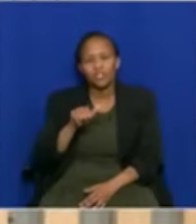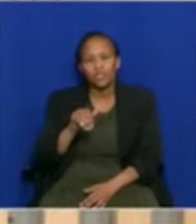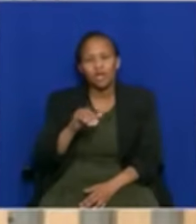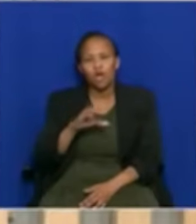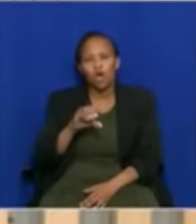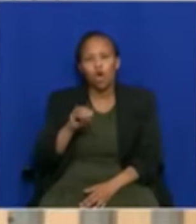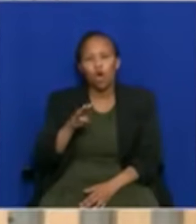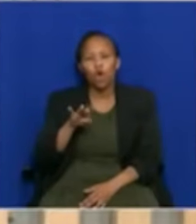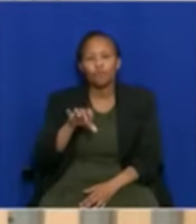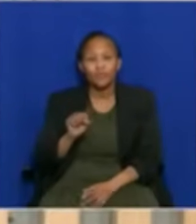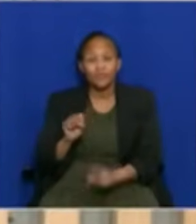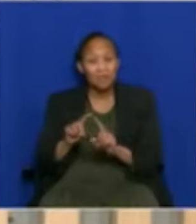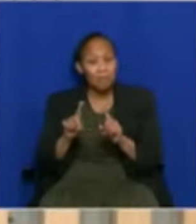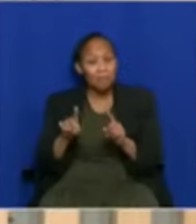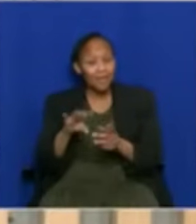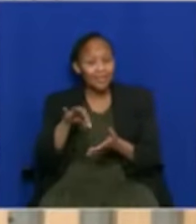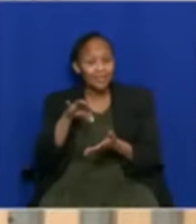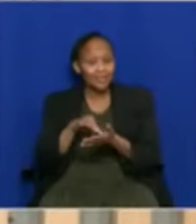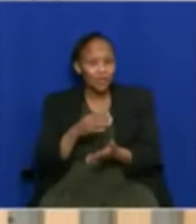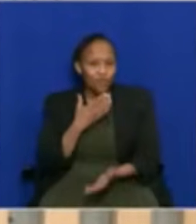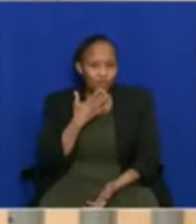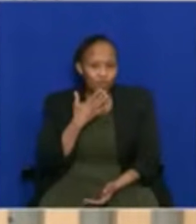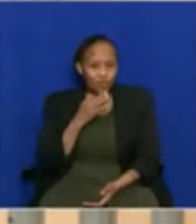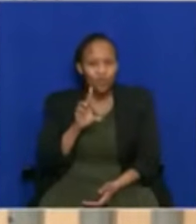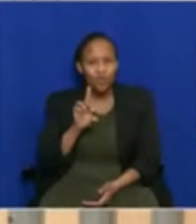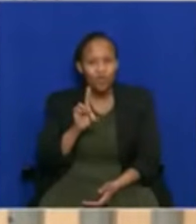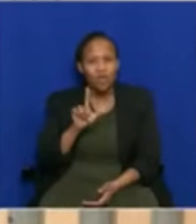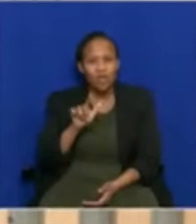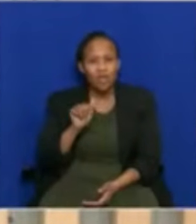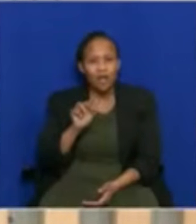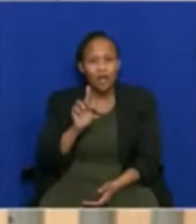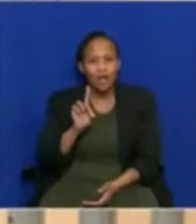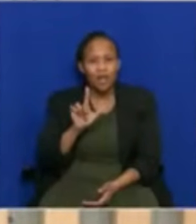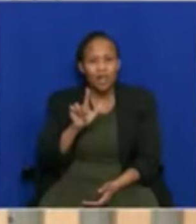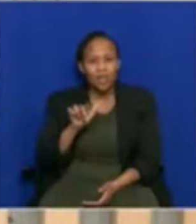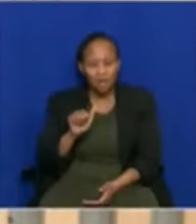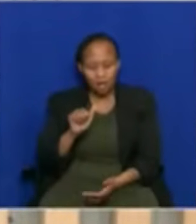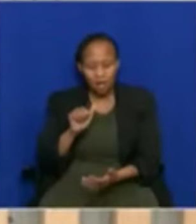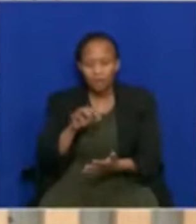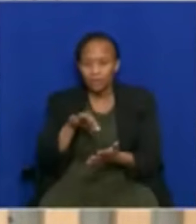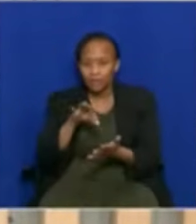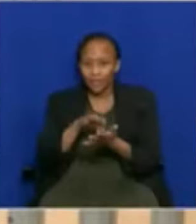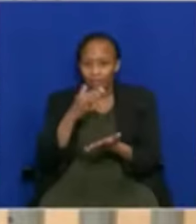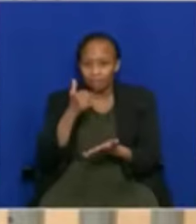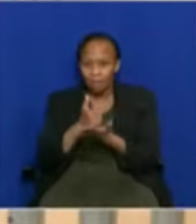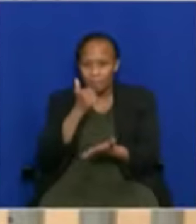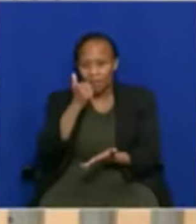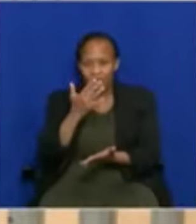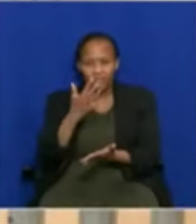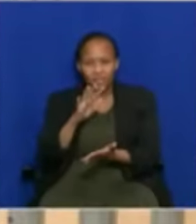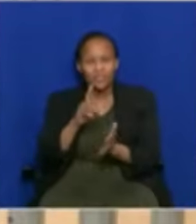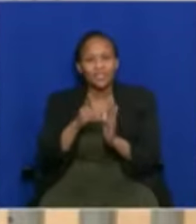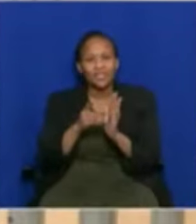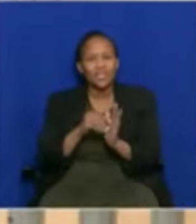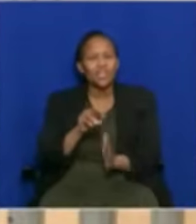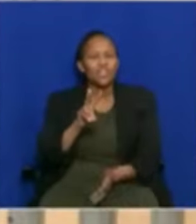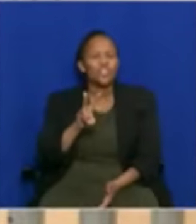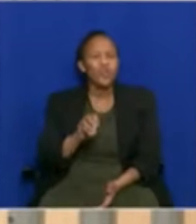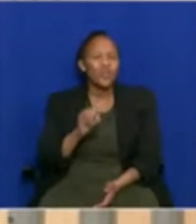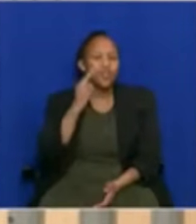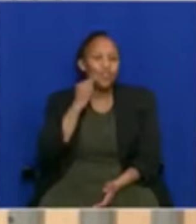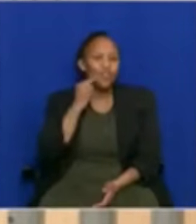Major General Gladler, who affixes his stamp there, and it's dated the 20th of November 2024. You see